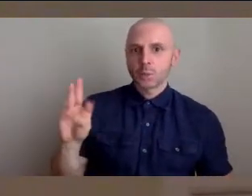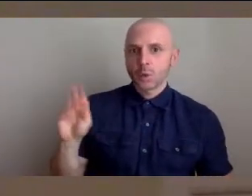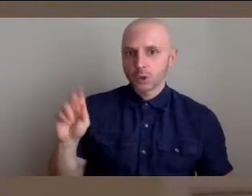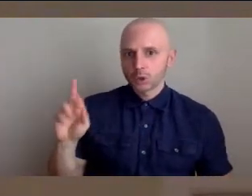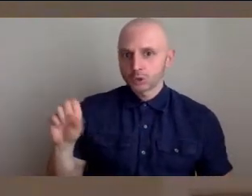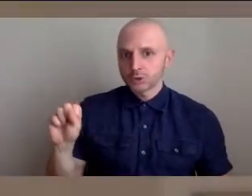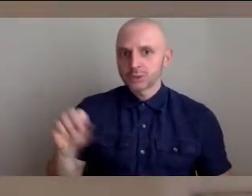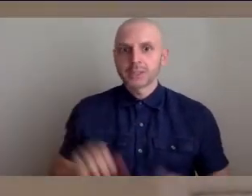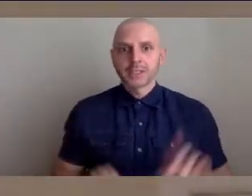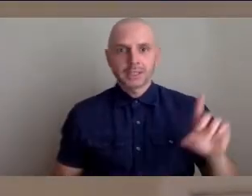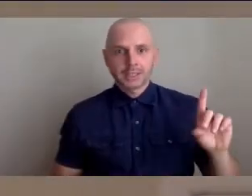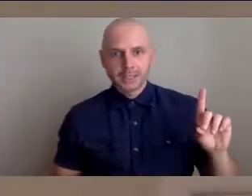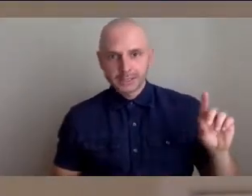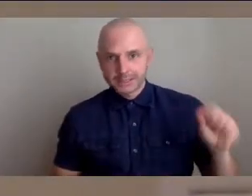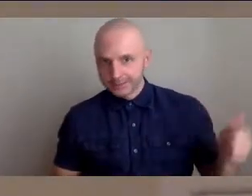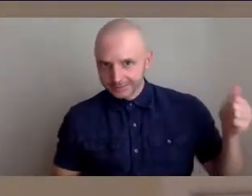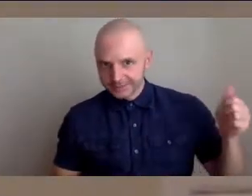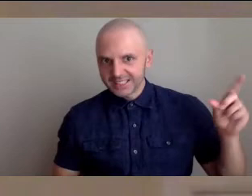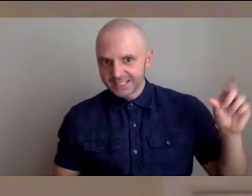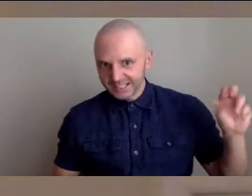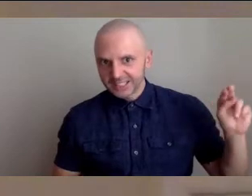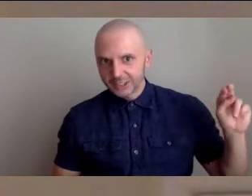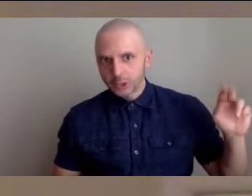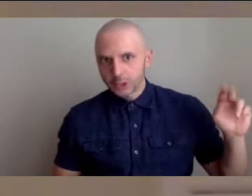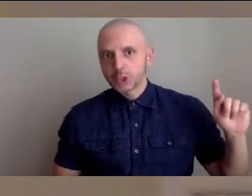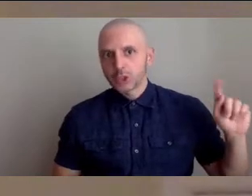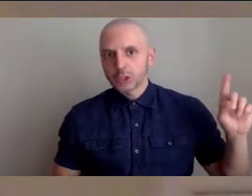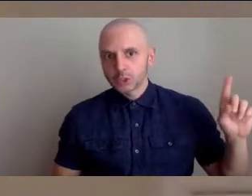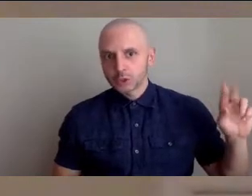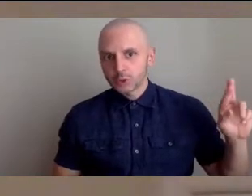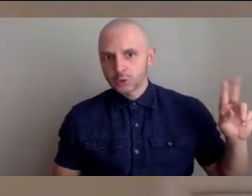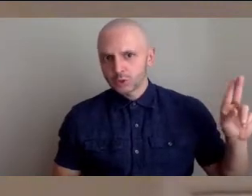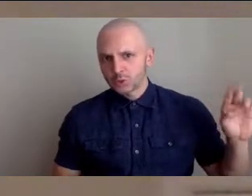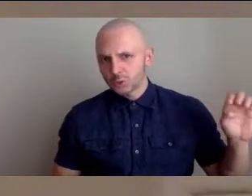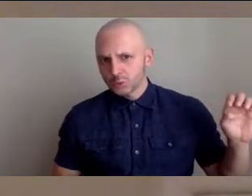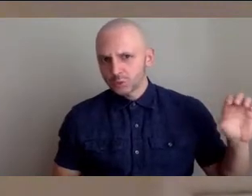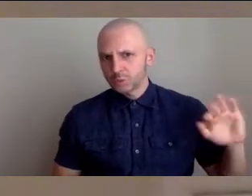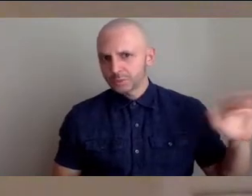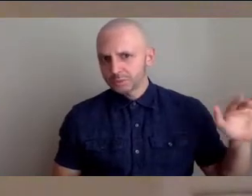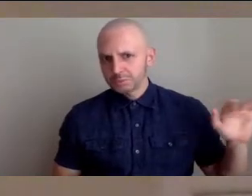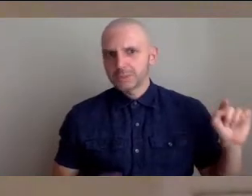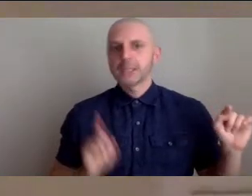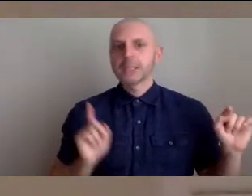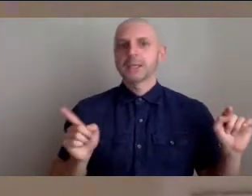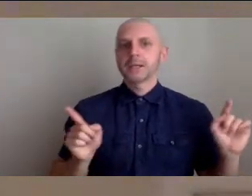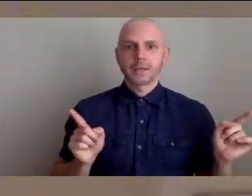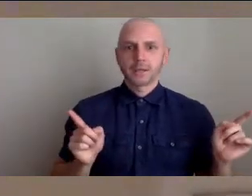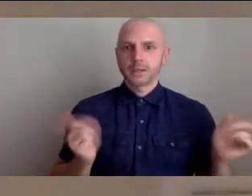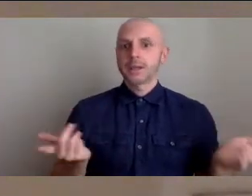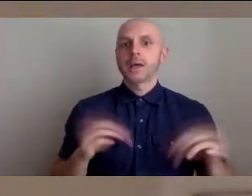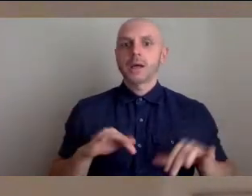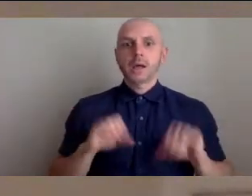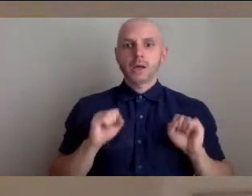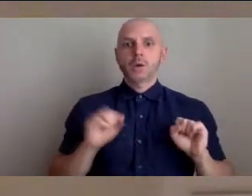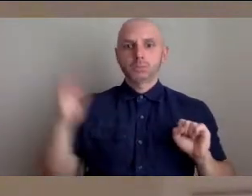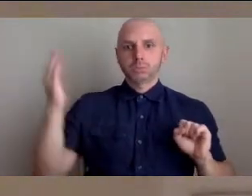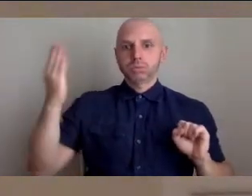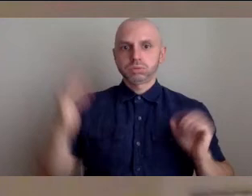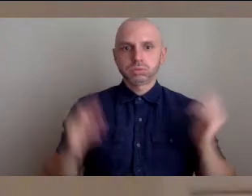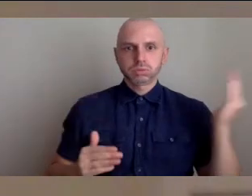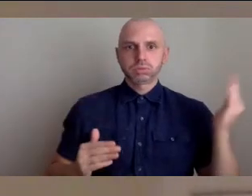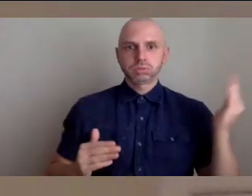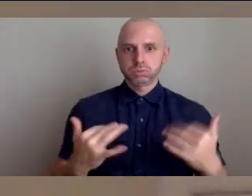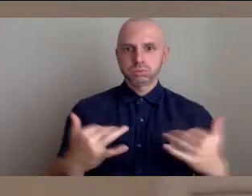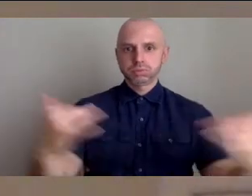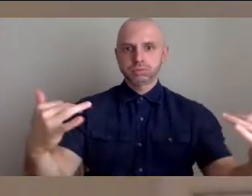tonight, and I hosted a virtual town hall where over 100 students participated and showed up to talk through ideas about how we can make